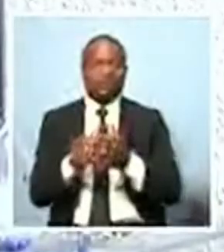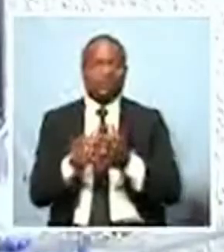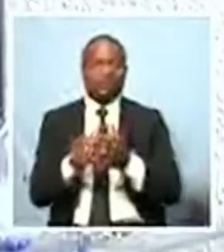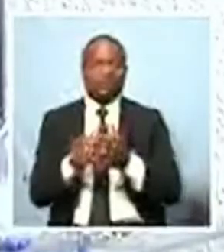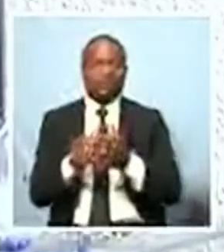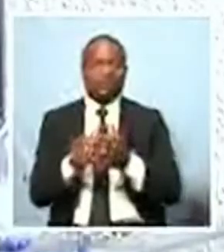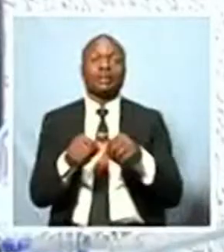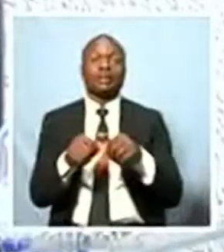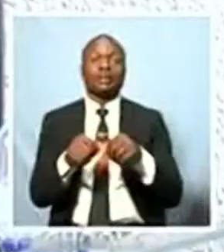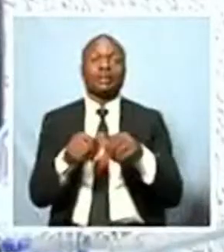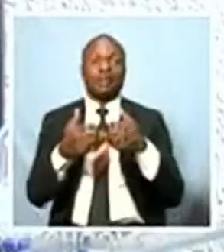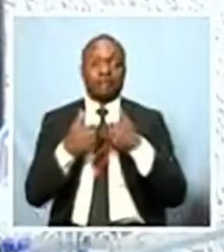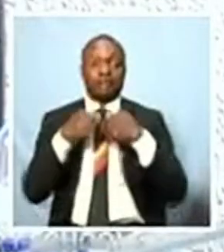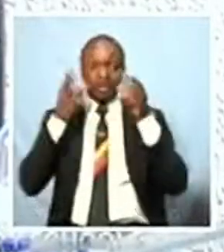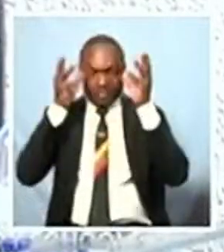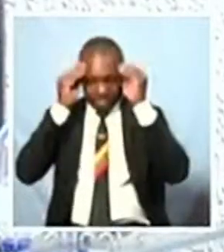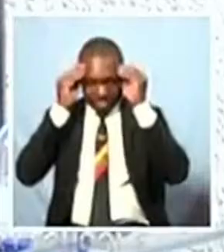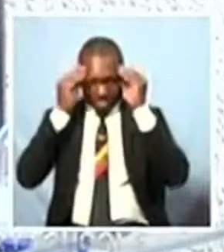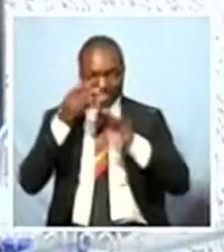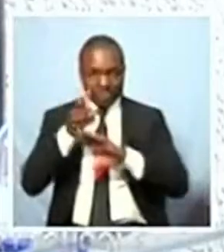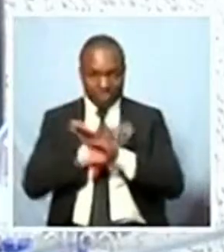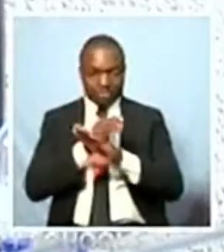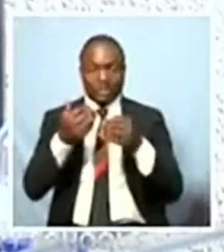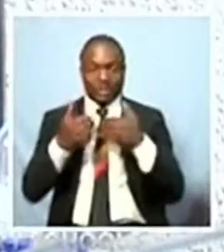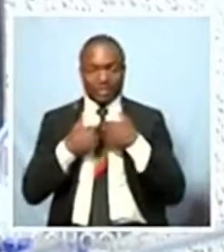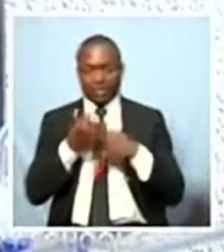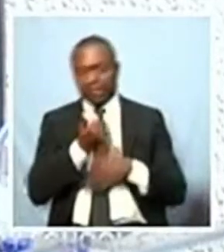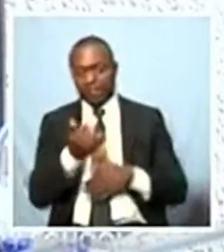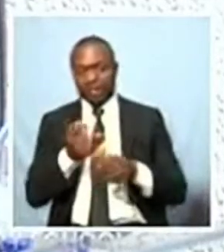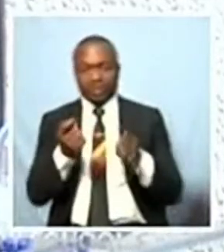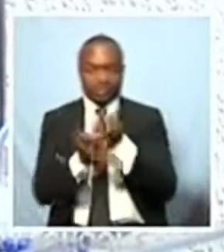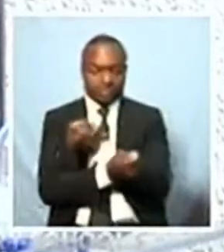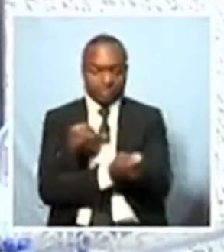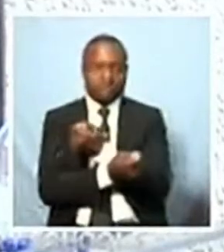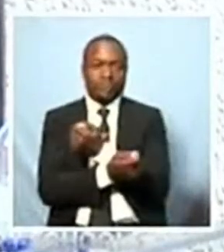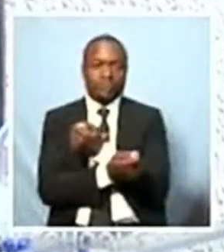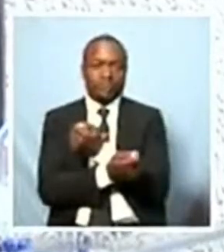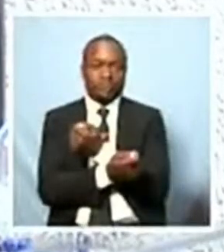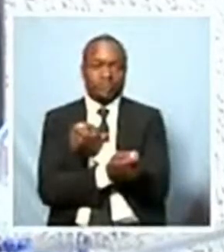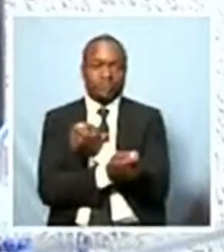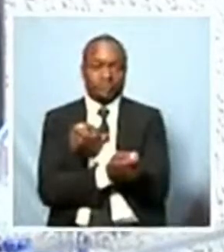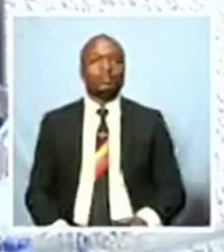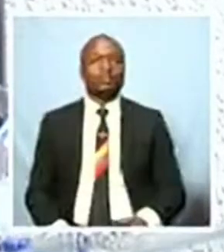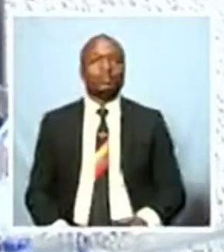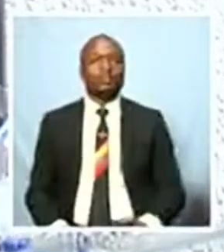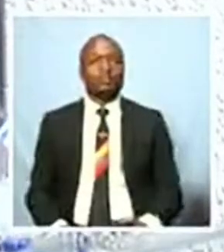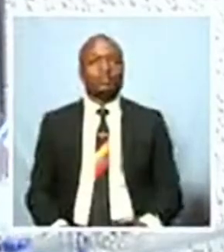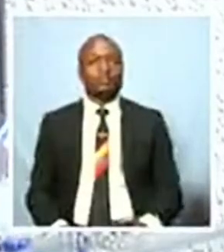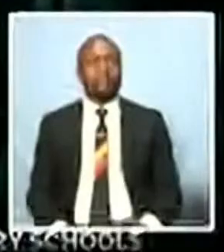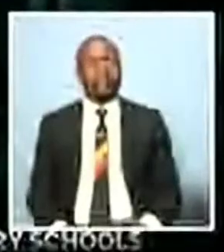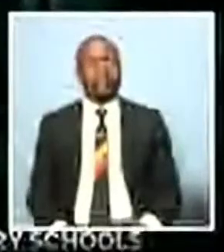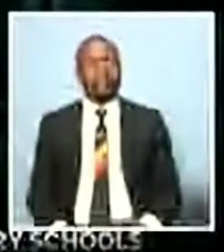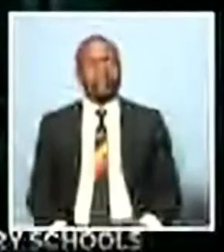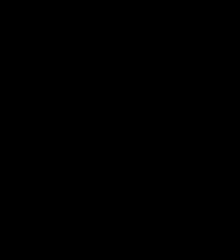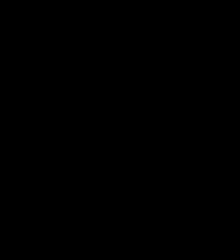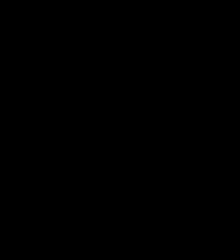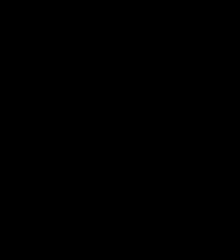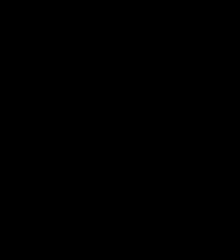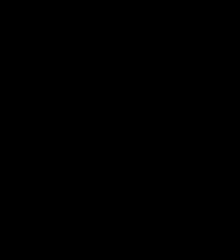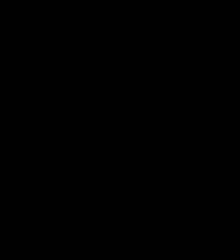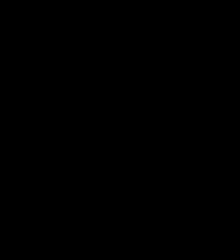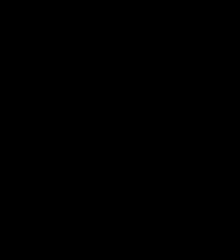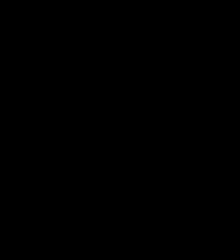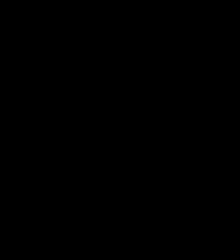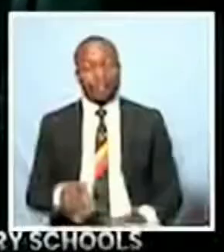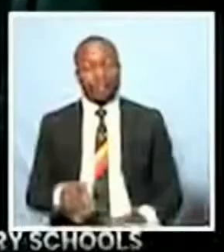before we can start having other changes that are structural in nature. I have to say, because see, yes, when South Africa